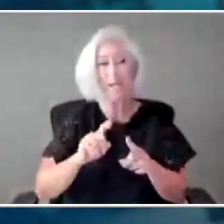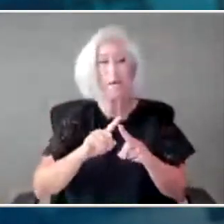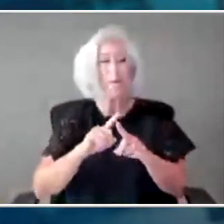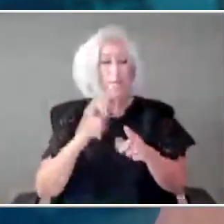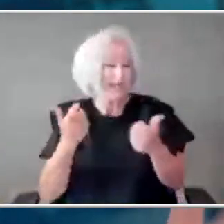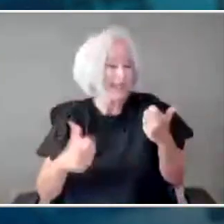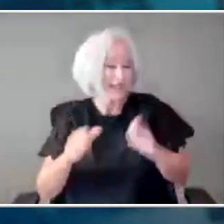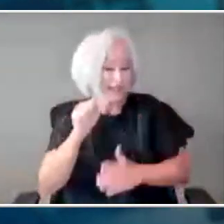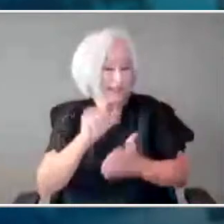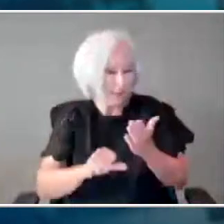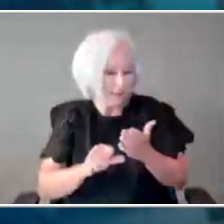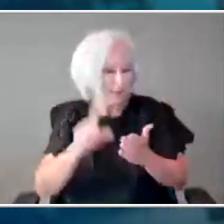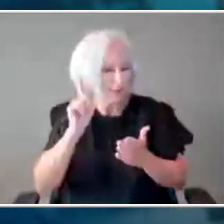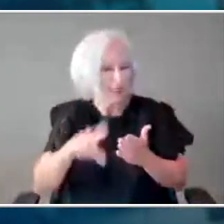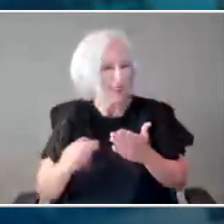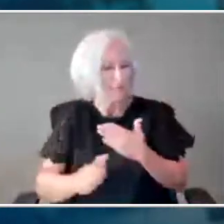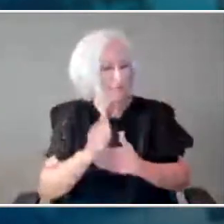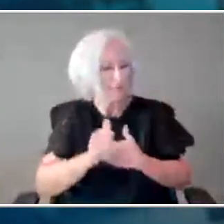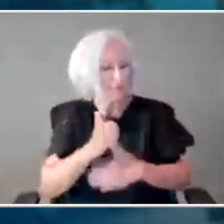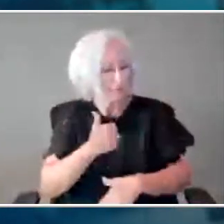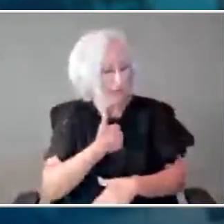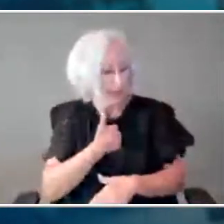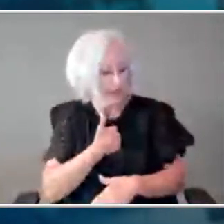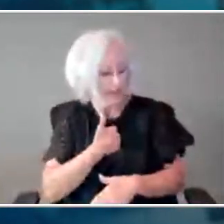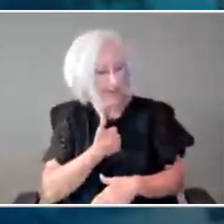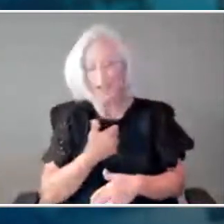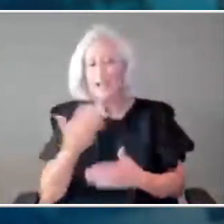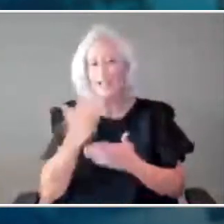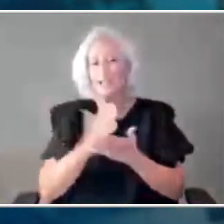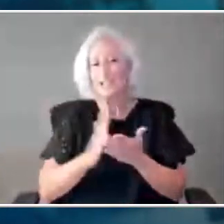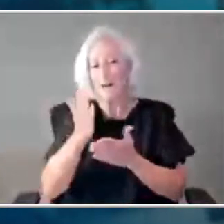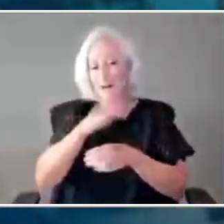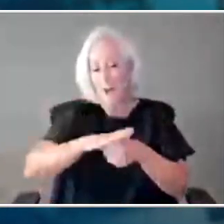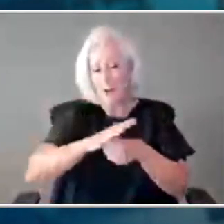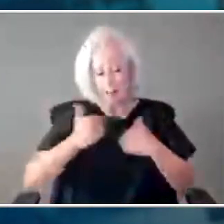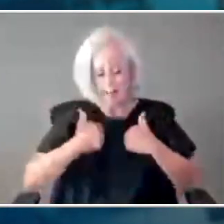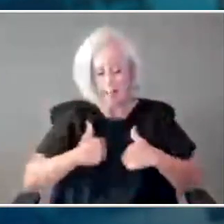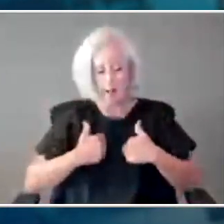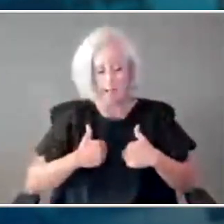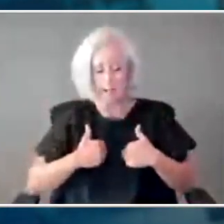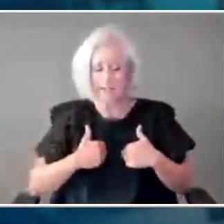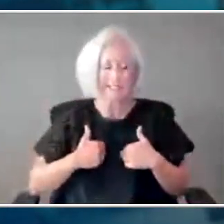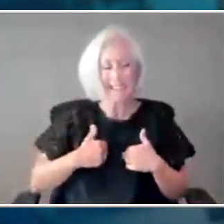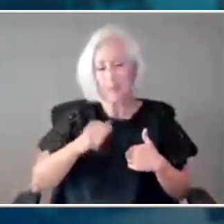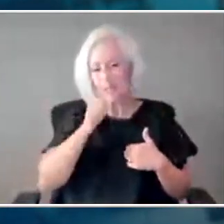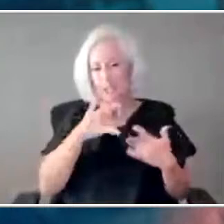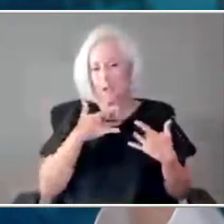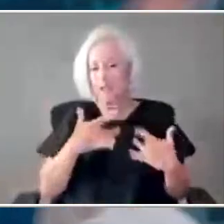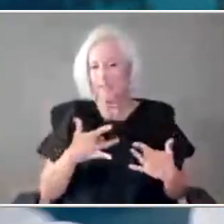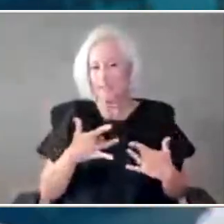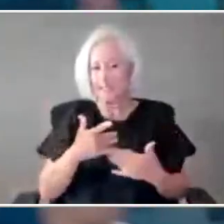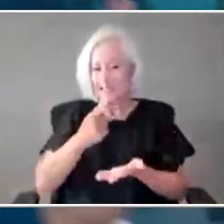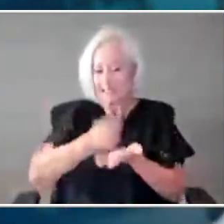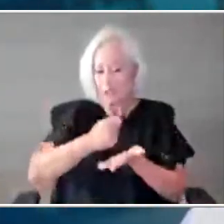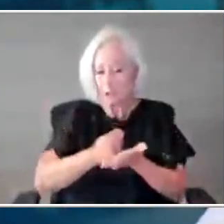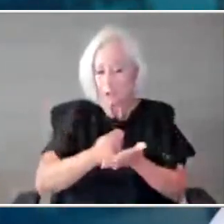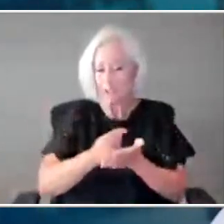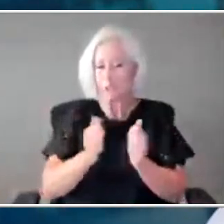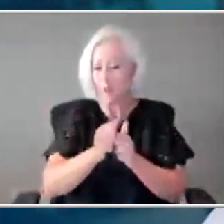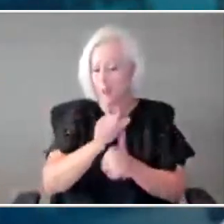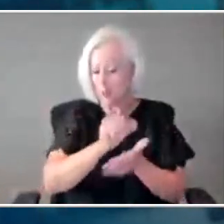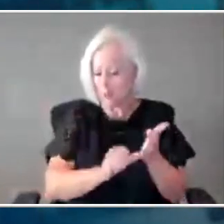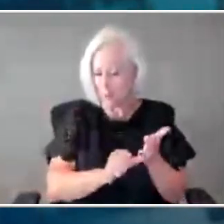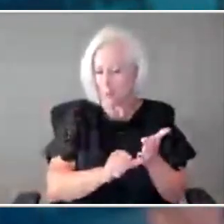And then also kind of some of the areas in the lungs that didn't look quite normal, which aren't something we treat surgically. It's something we really need the chemo for. So we kind of decided to start with